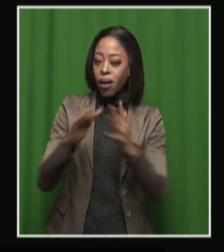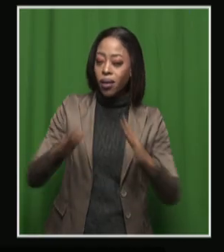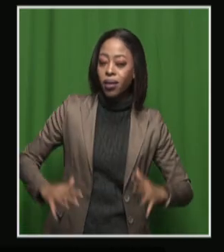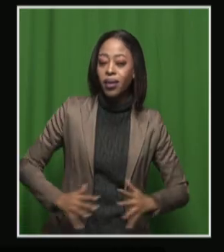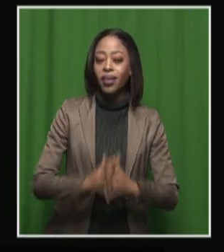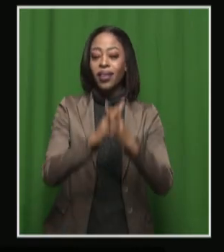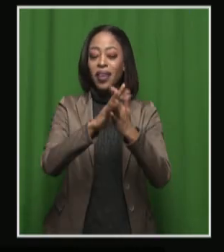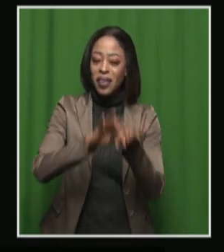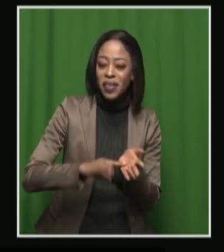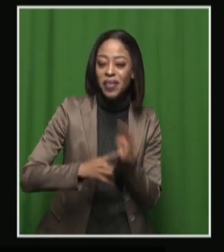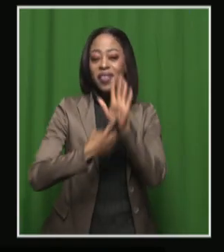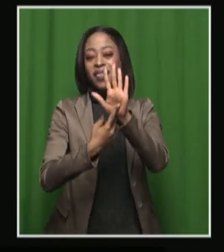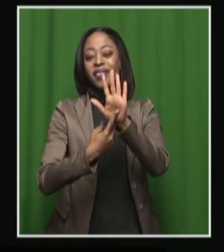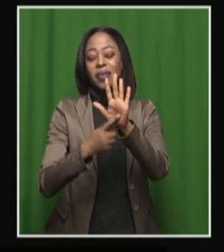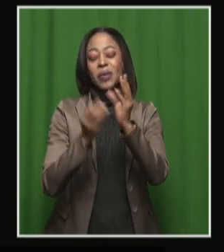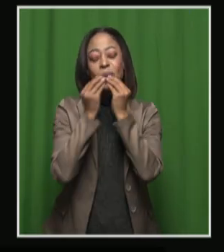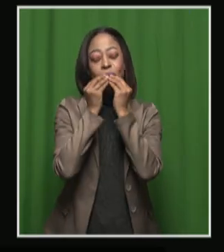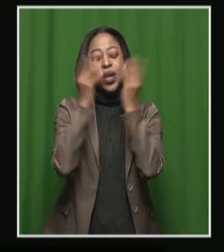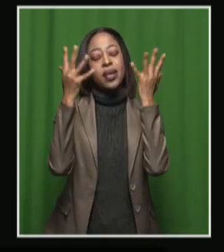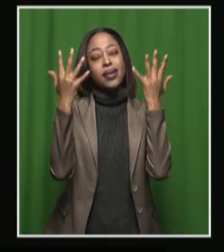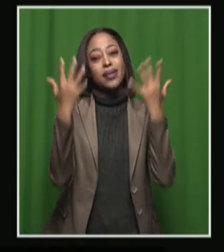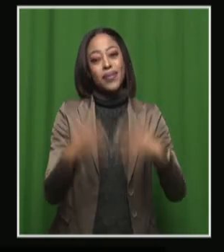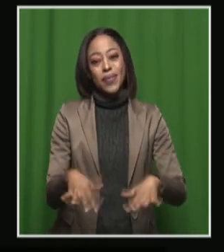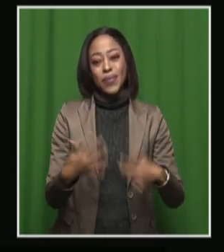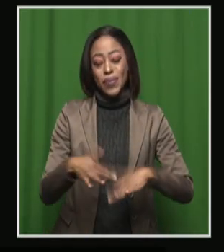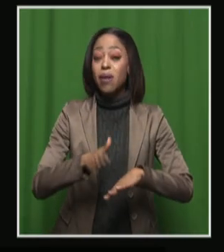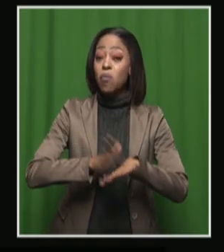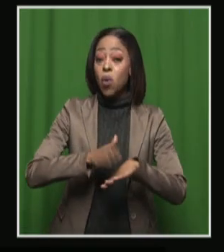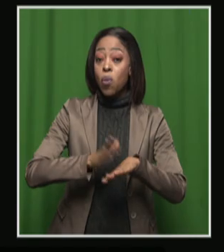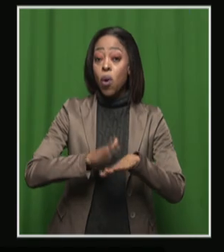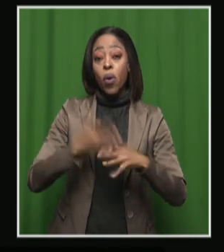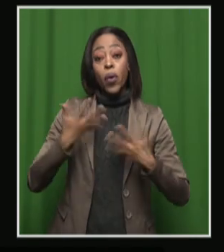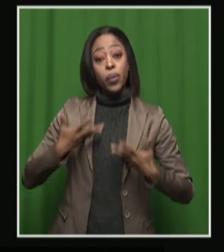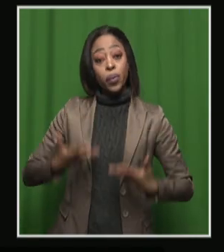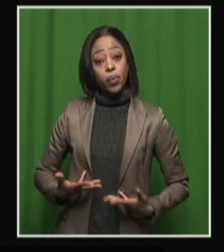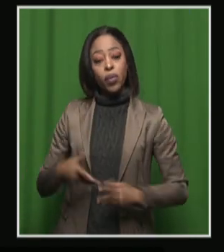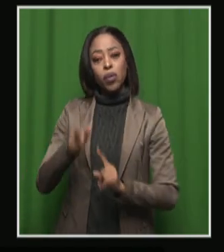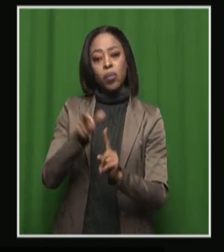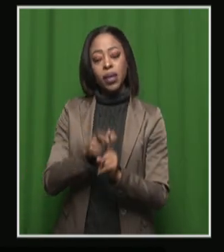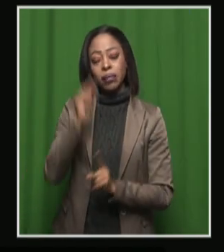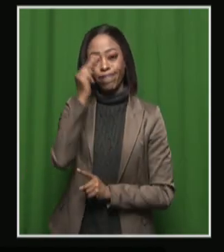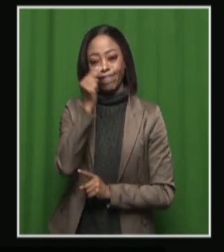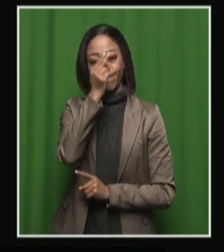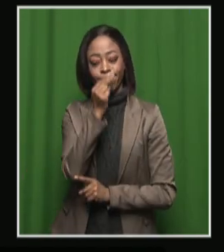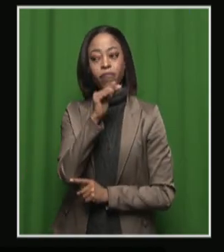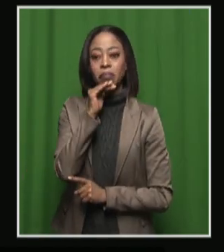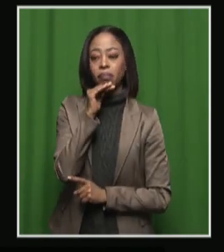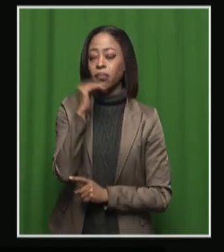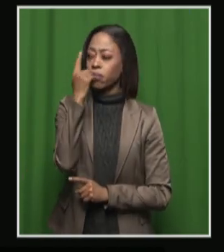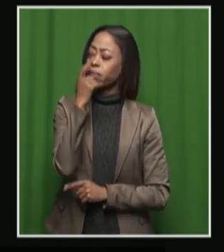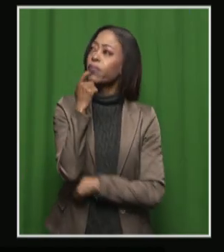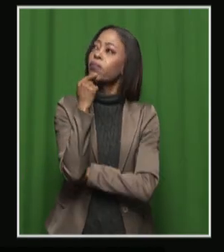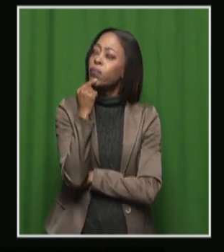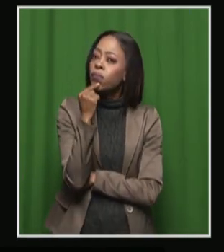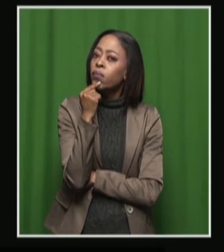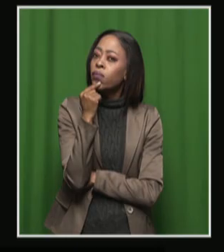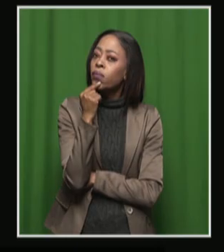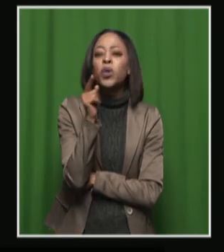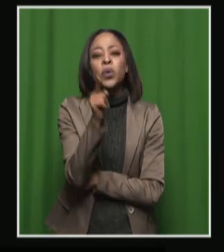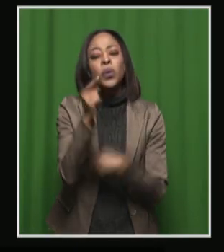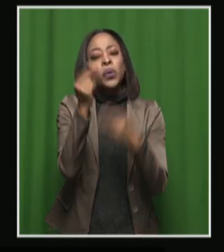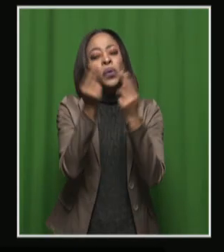came to life. So it was really, really amazing. And especially for me, being someone who's visually impaired, one would then ask themselves, how are